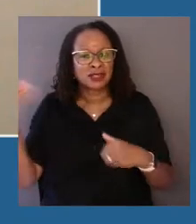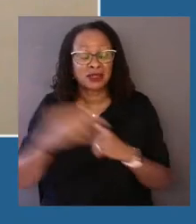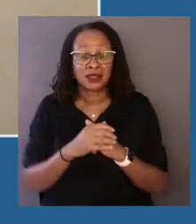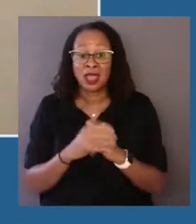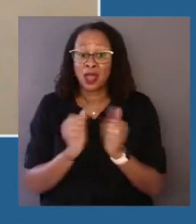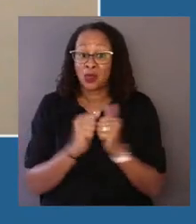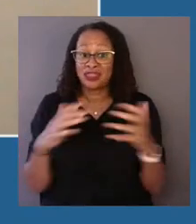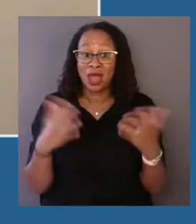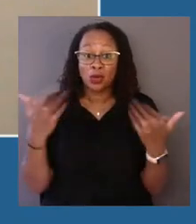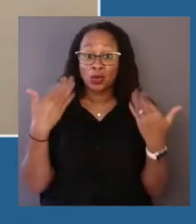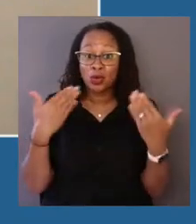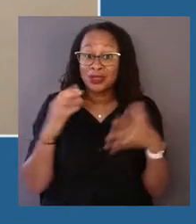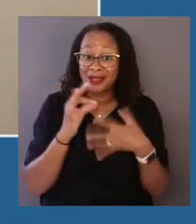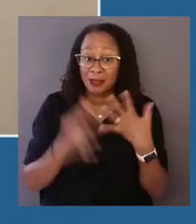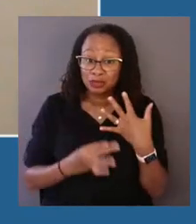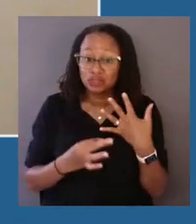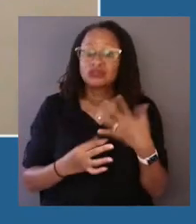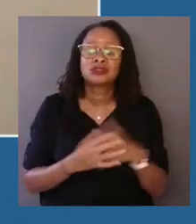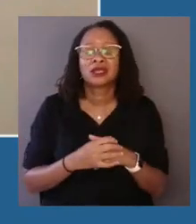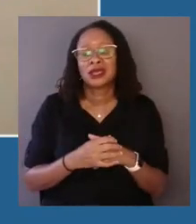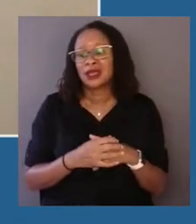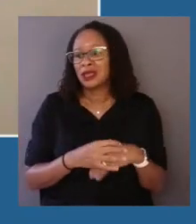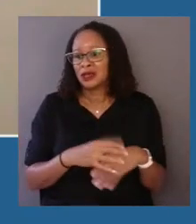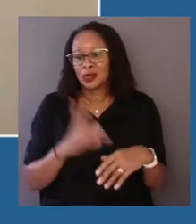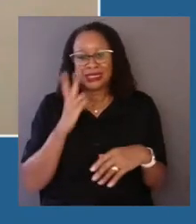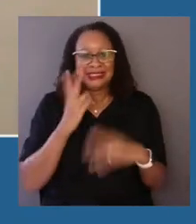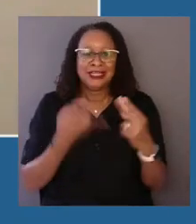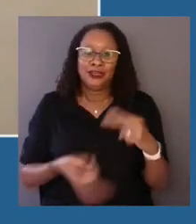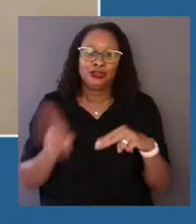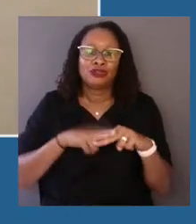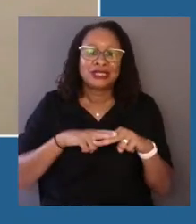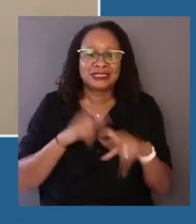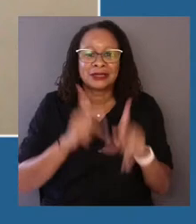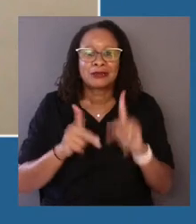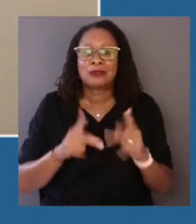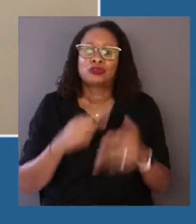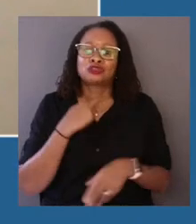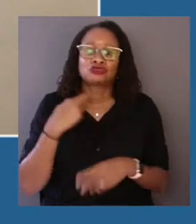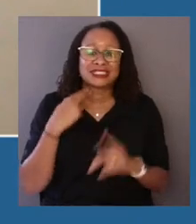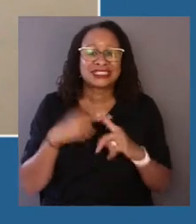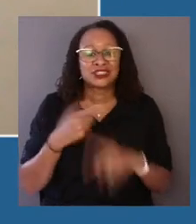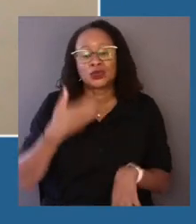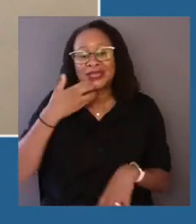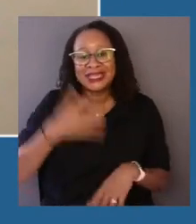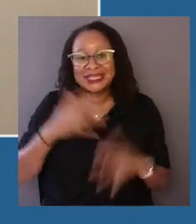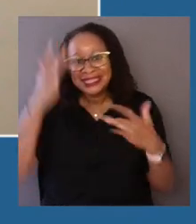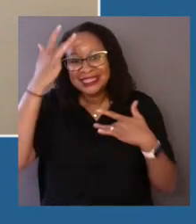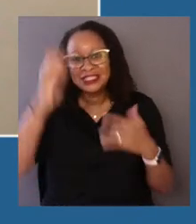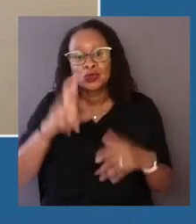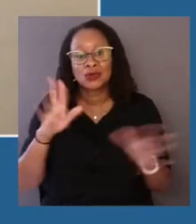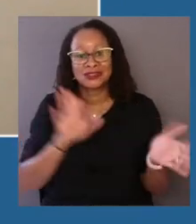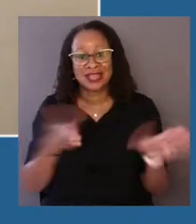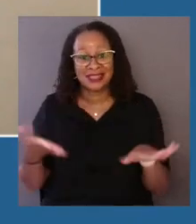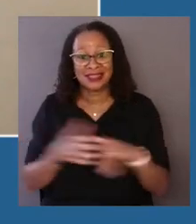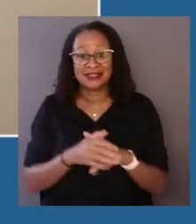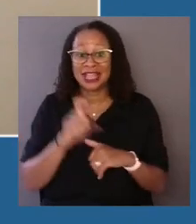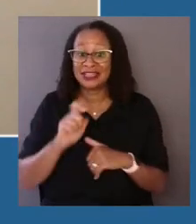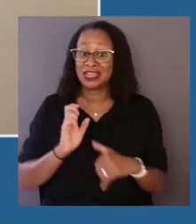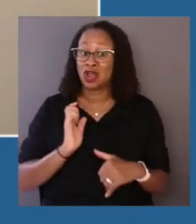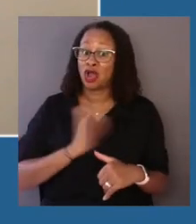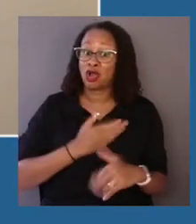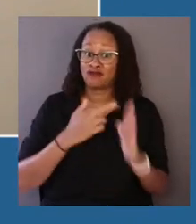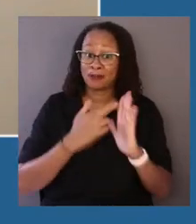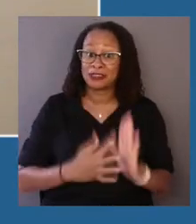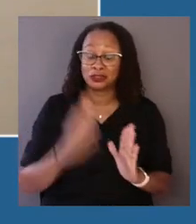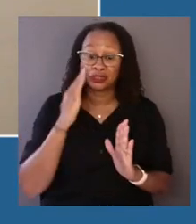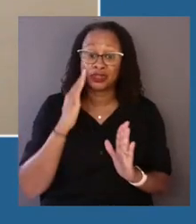options, we can see an increase in people's risk to heat illness or death. So I need our representatives to know that our climate risks